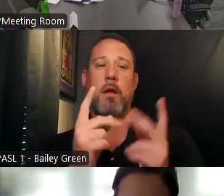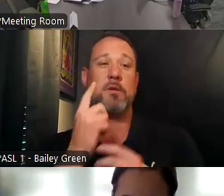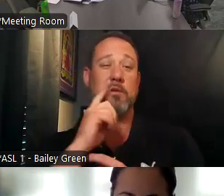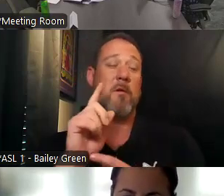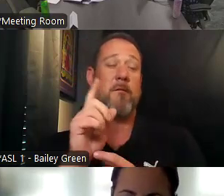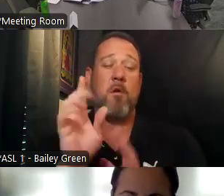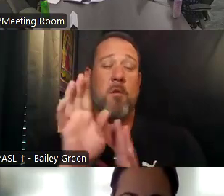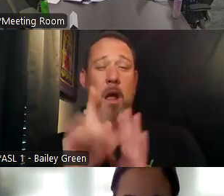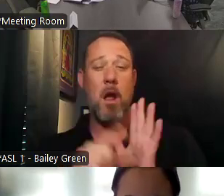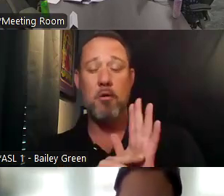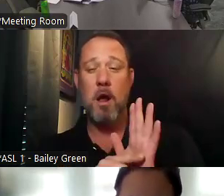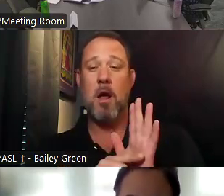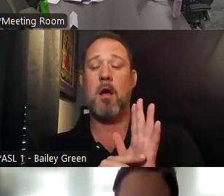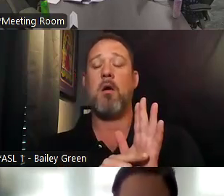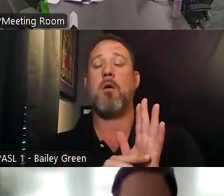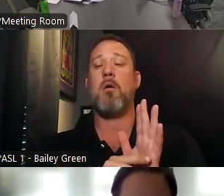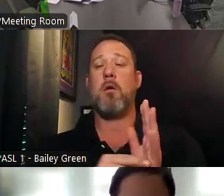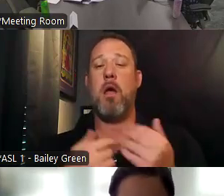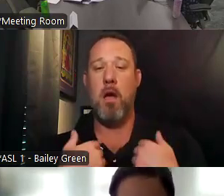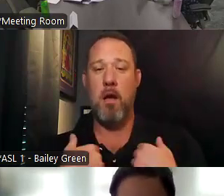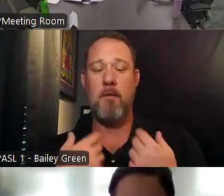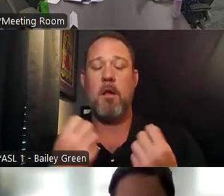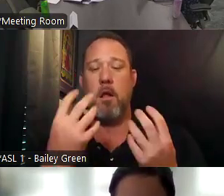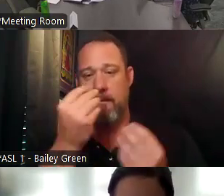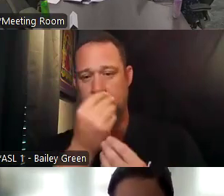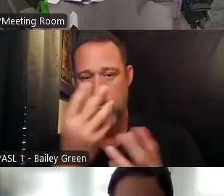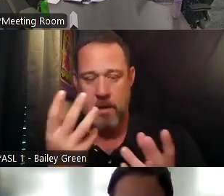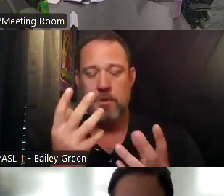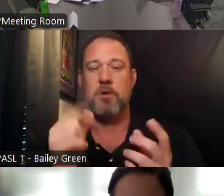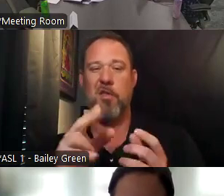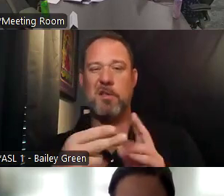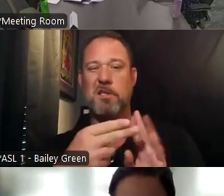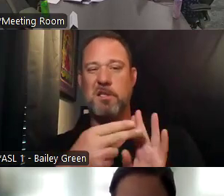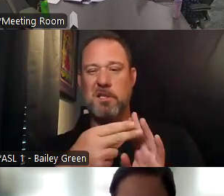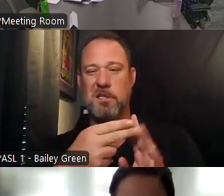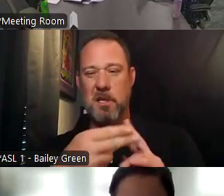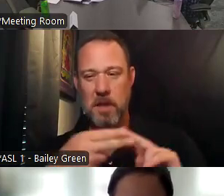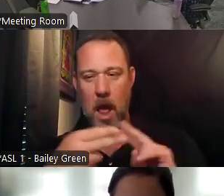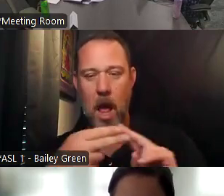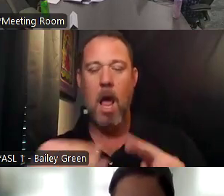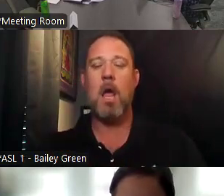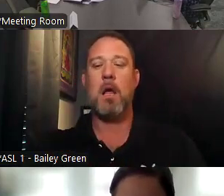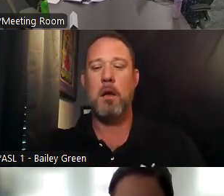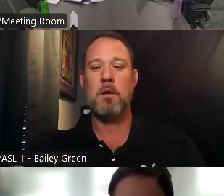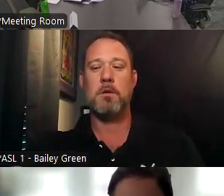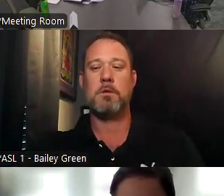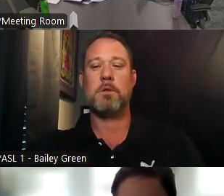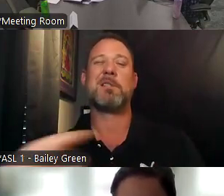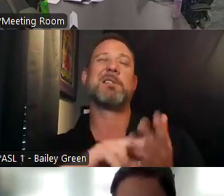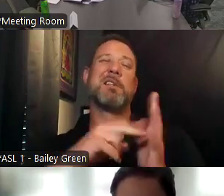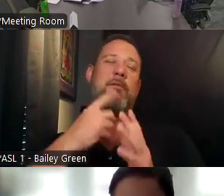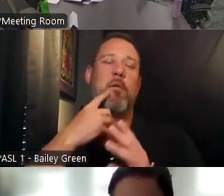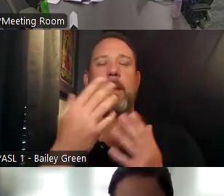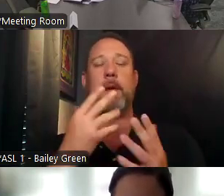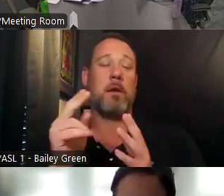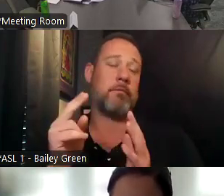of background, I have quite a bit of information on this slides, intended really for those people that may want to spend late